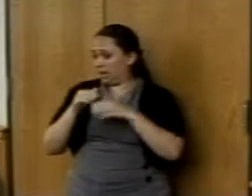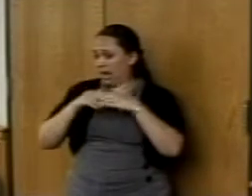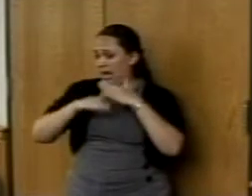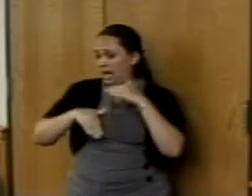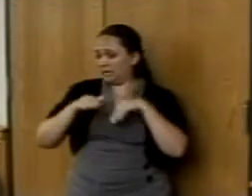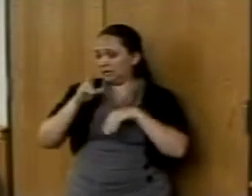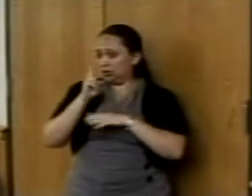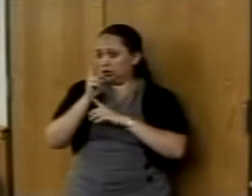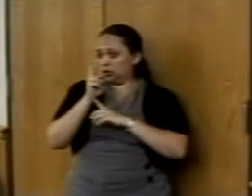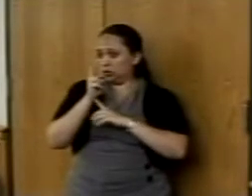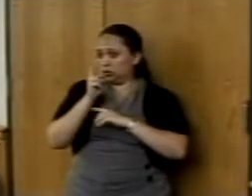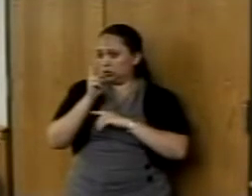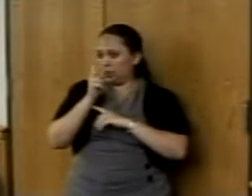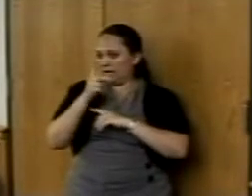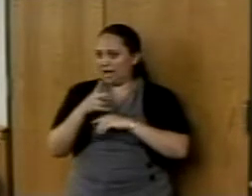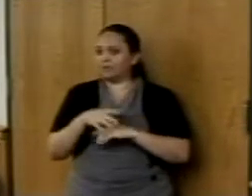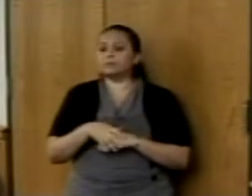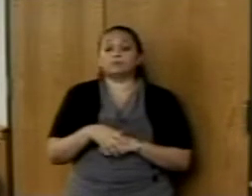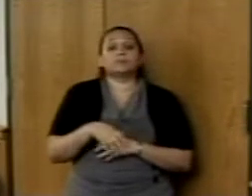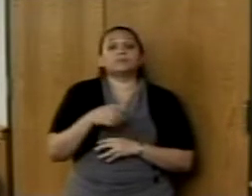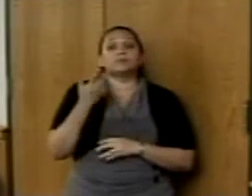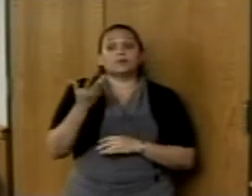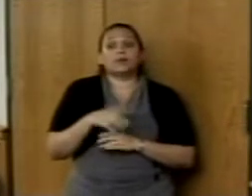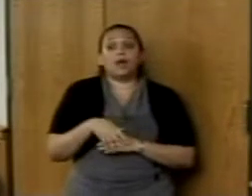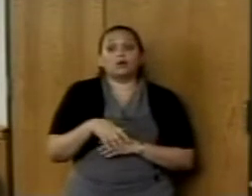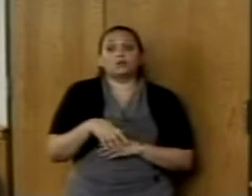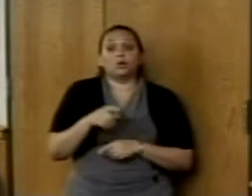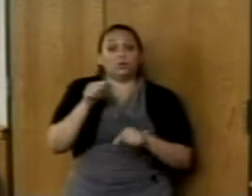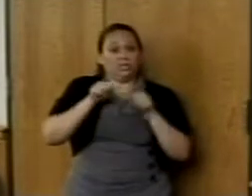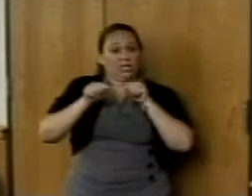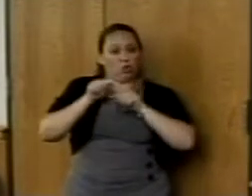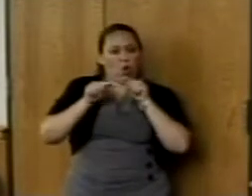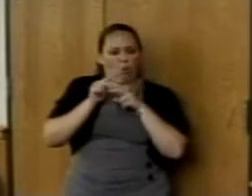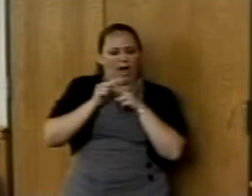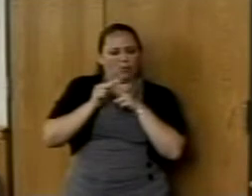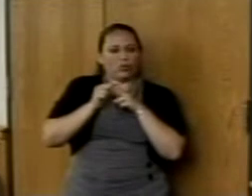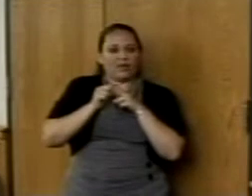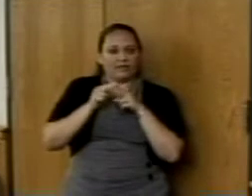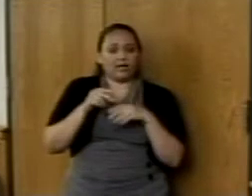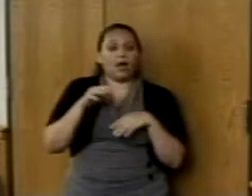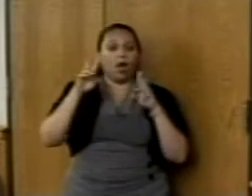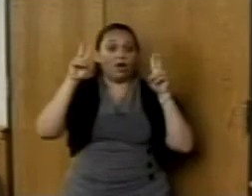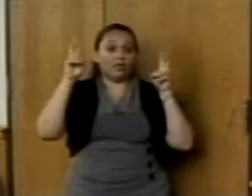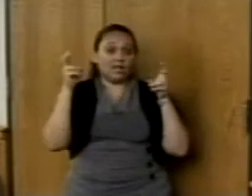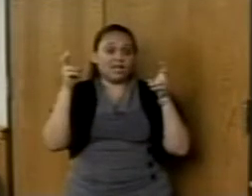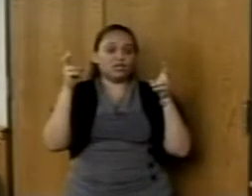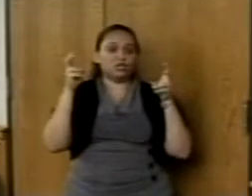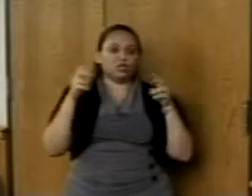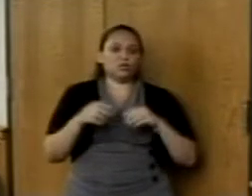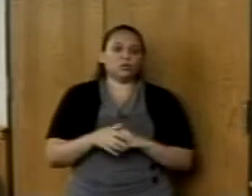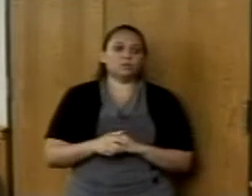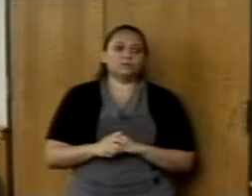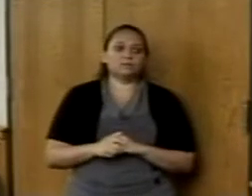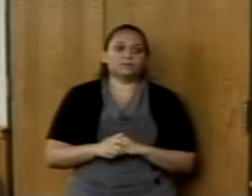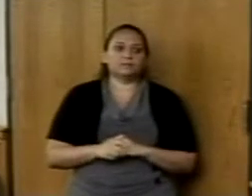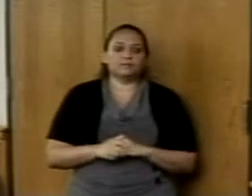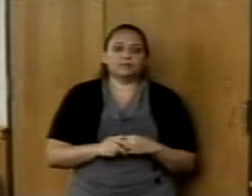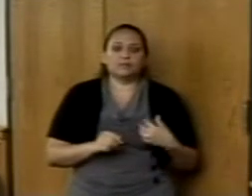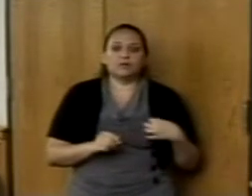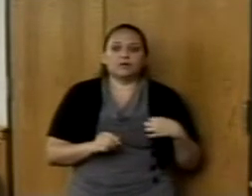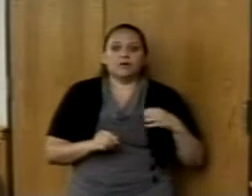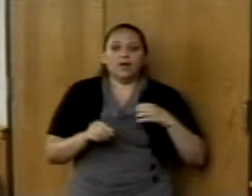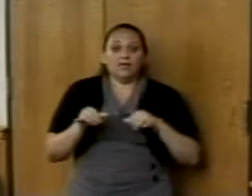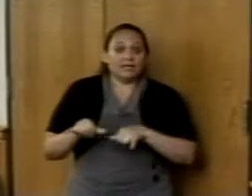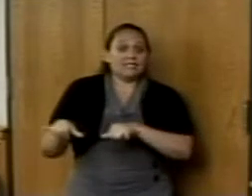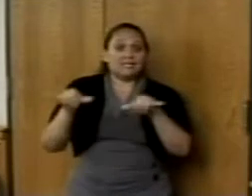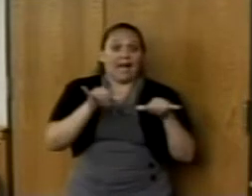less than 2.5 minutes left. Just to go back briefly on the issue of the